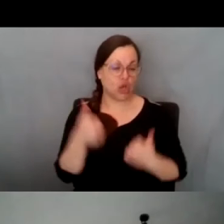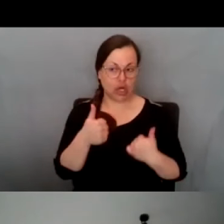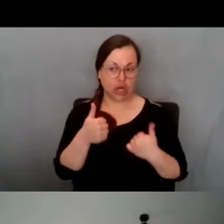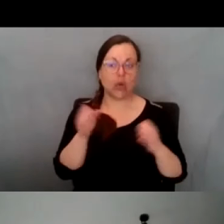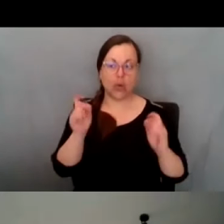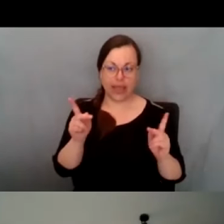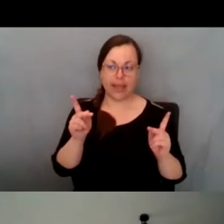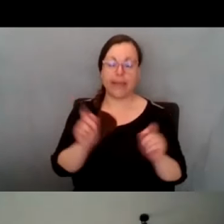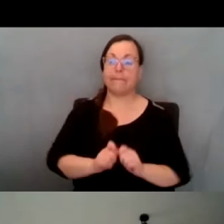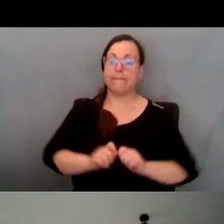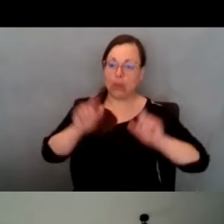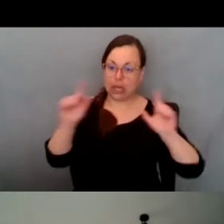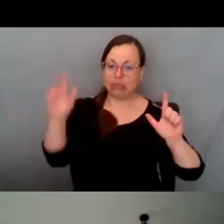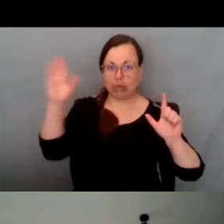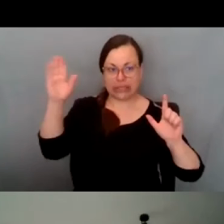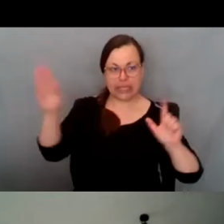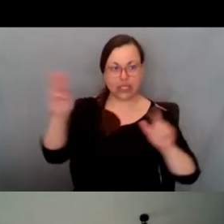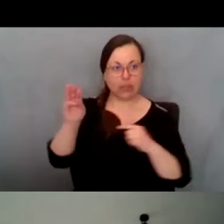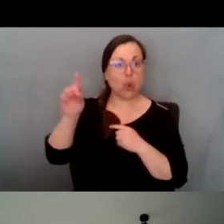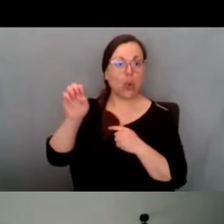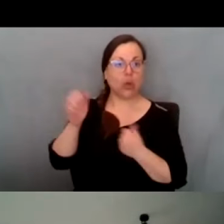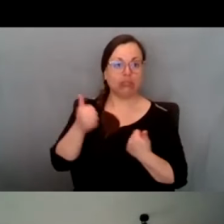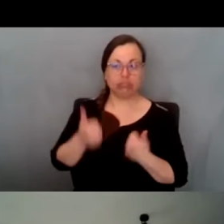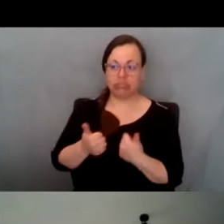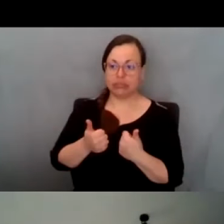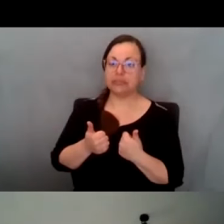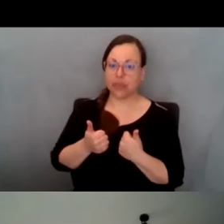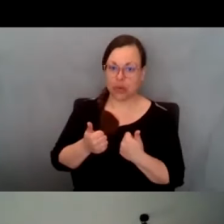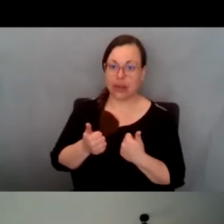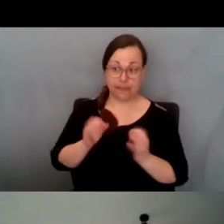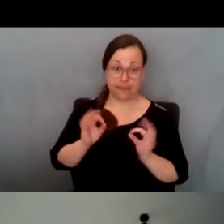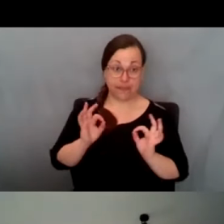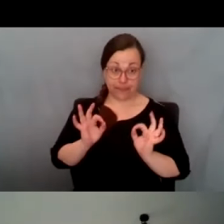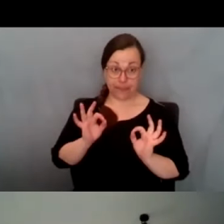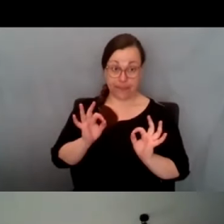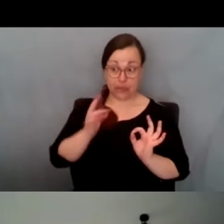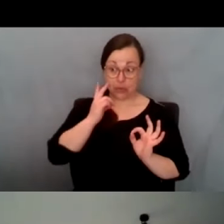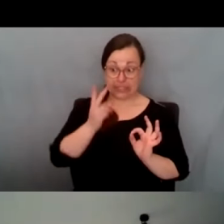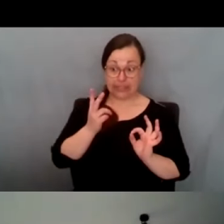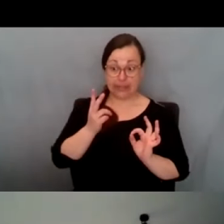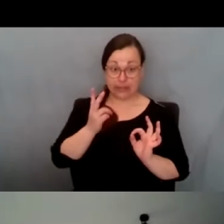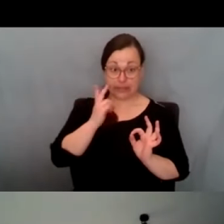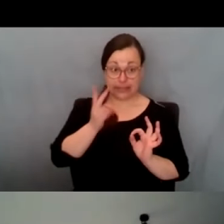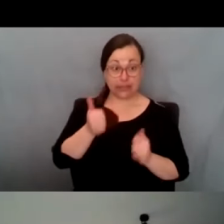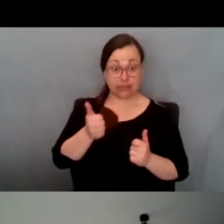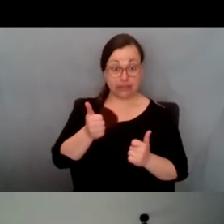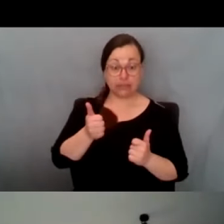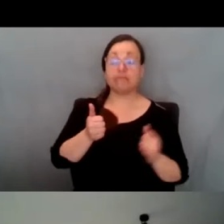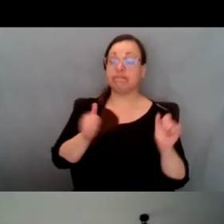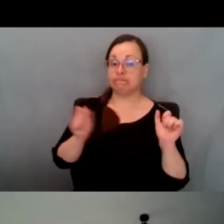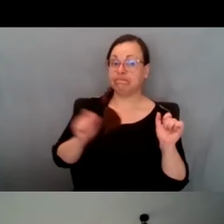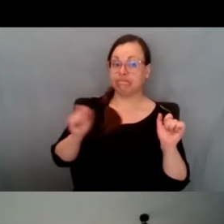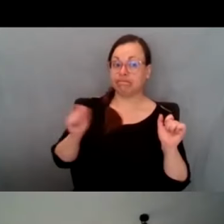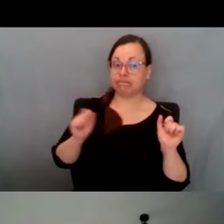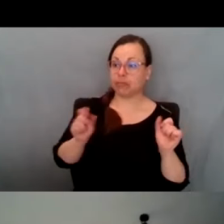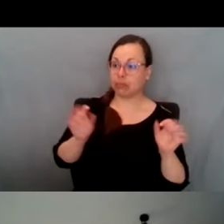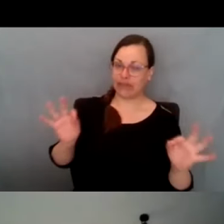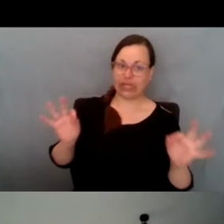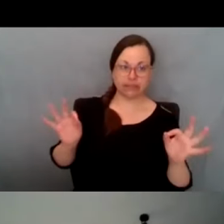presentation mode. Here we go. All right, good. Do you see it now or do you see it in presentation mode? Presentation mode is